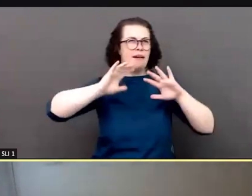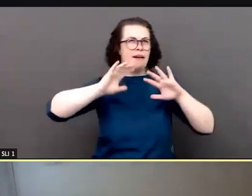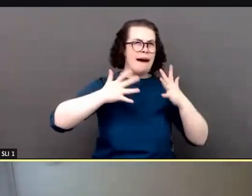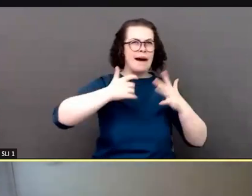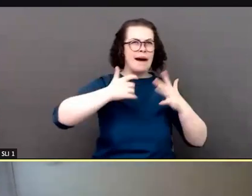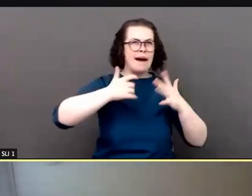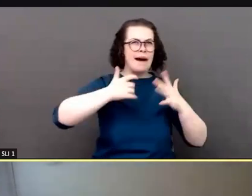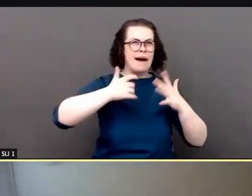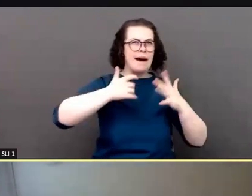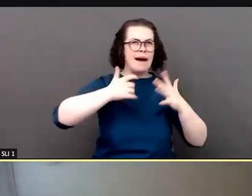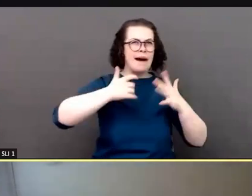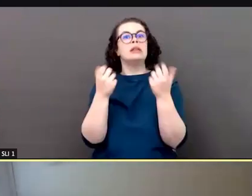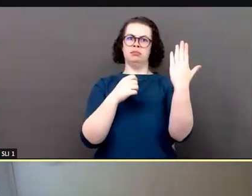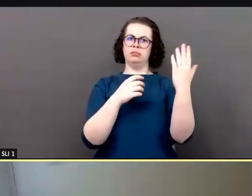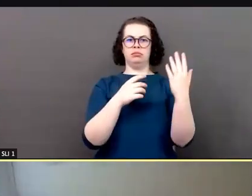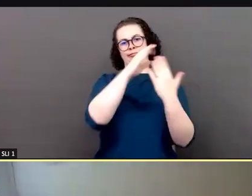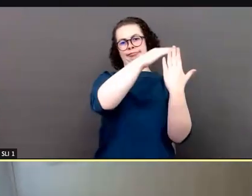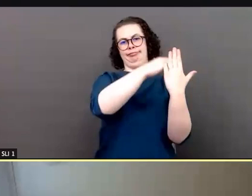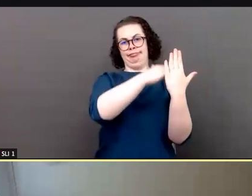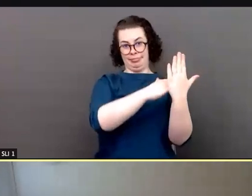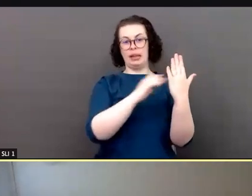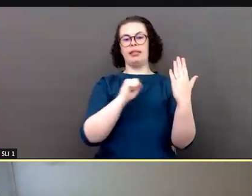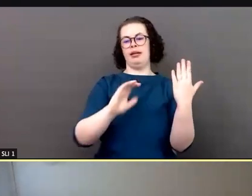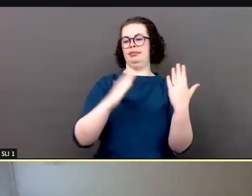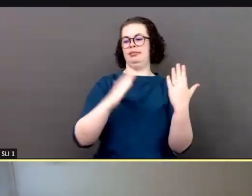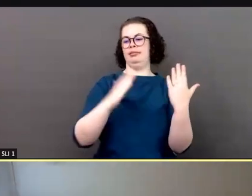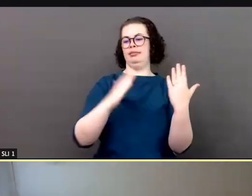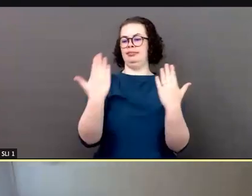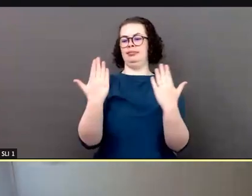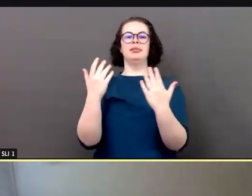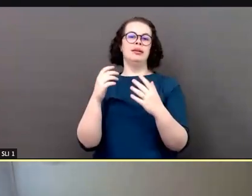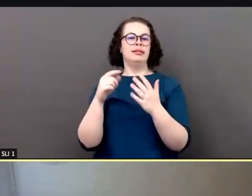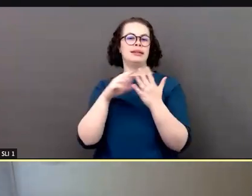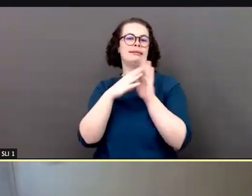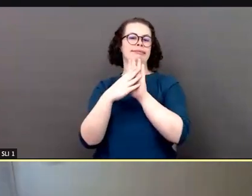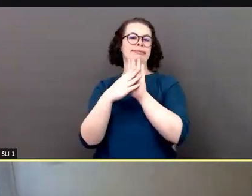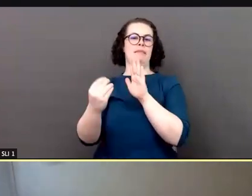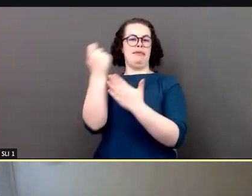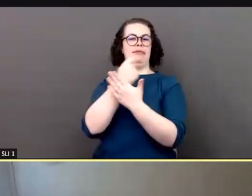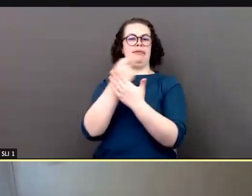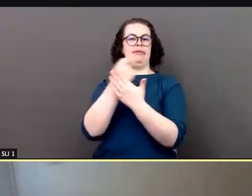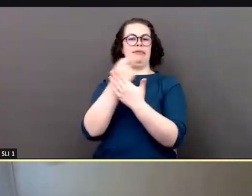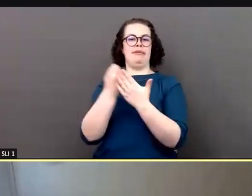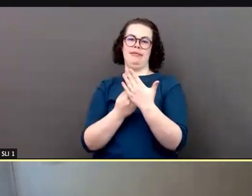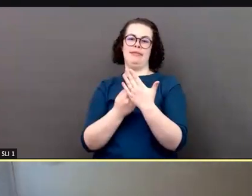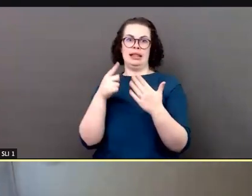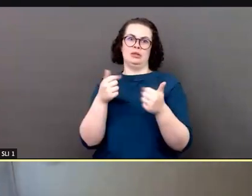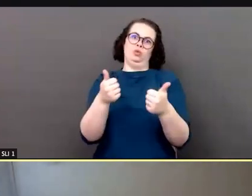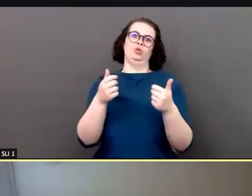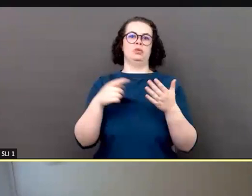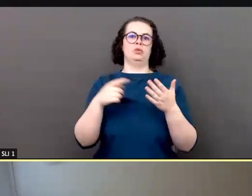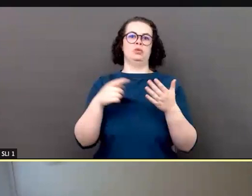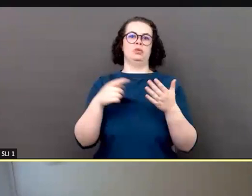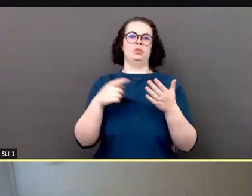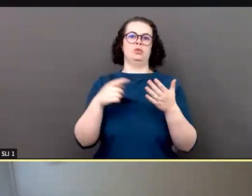think, and that should be a proper way of doing it, at least. Next slide, please.